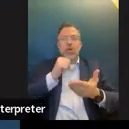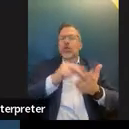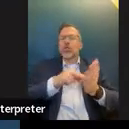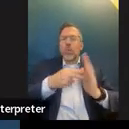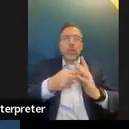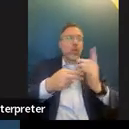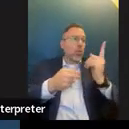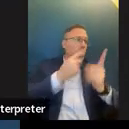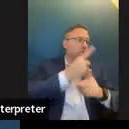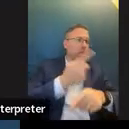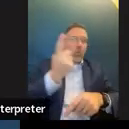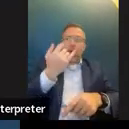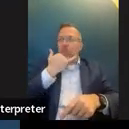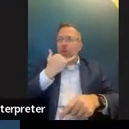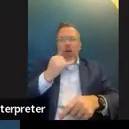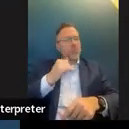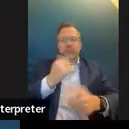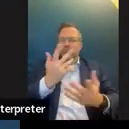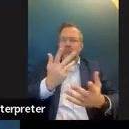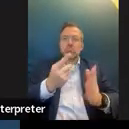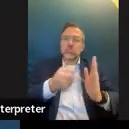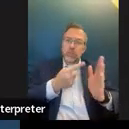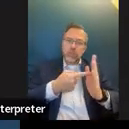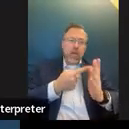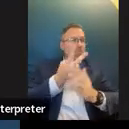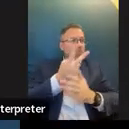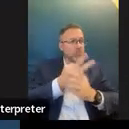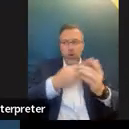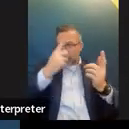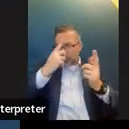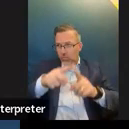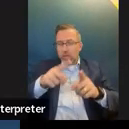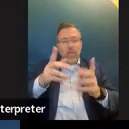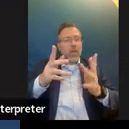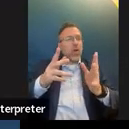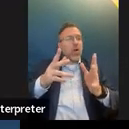not. I loved doing these when I was in ed tech.